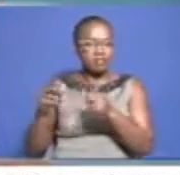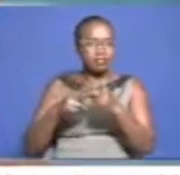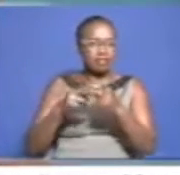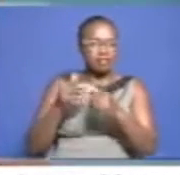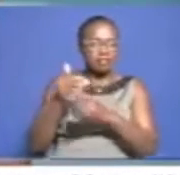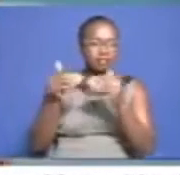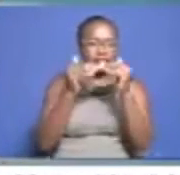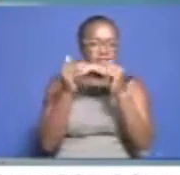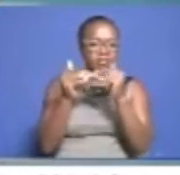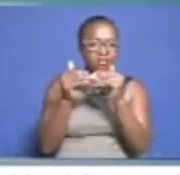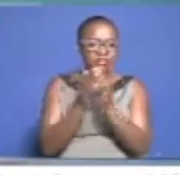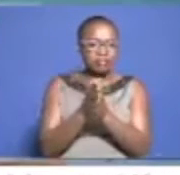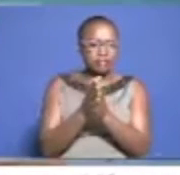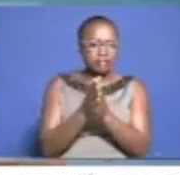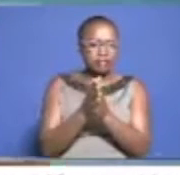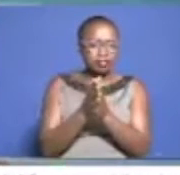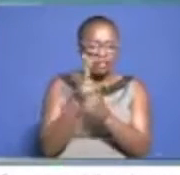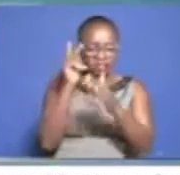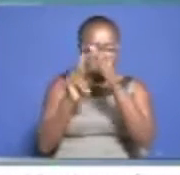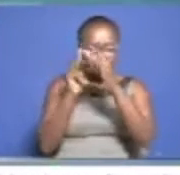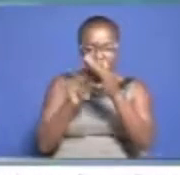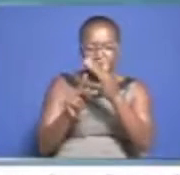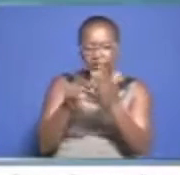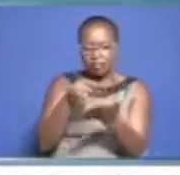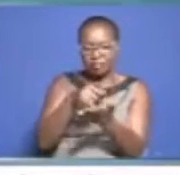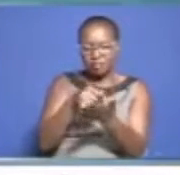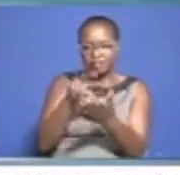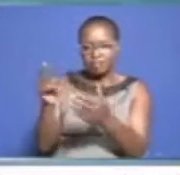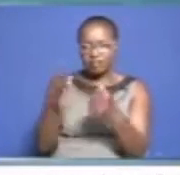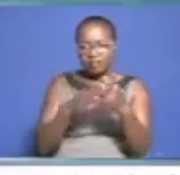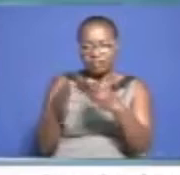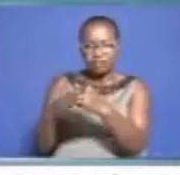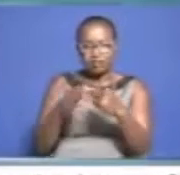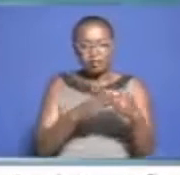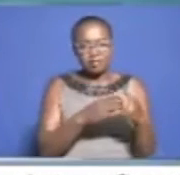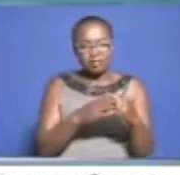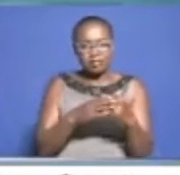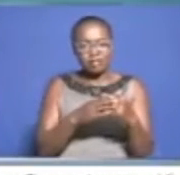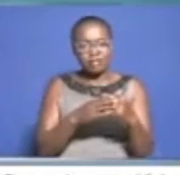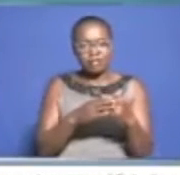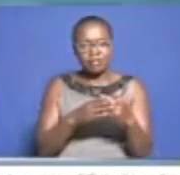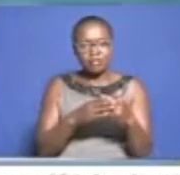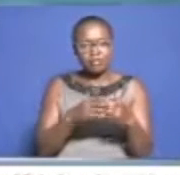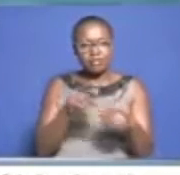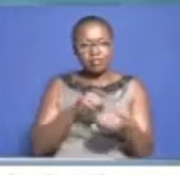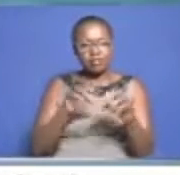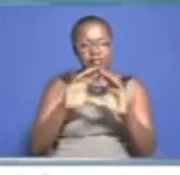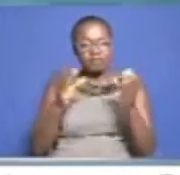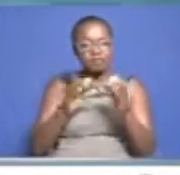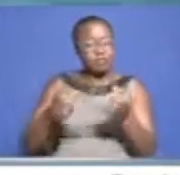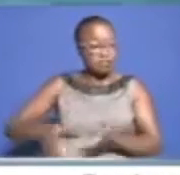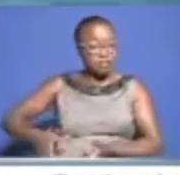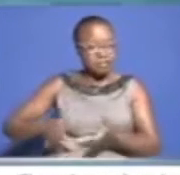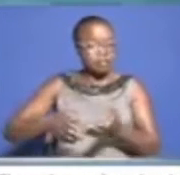level and actually professionalize it. And in 1999, when the World Rugby developed the